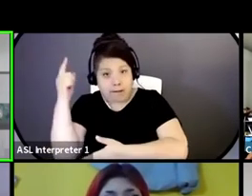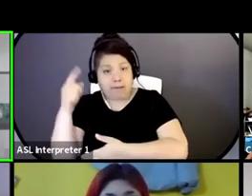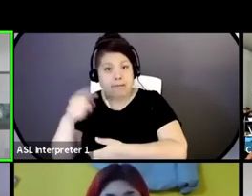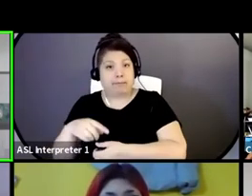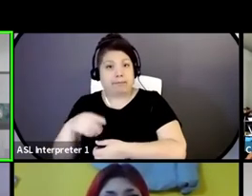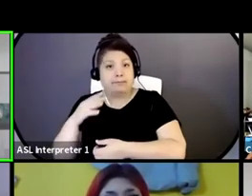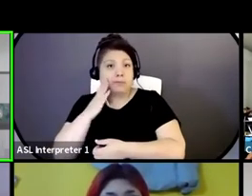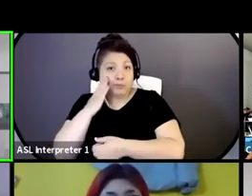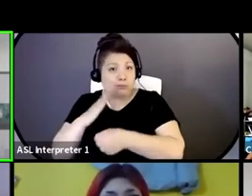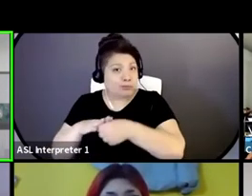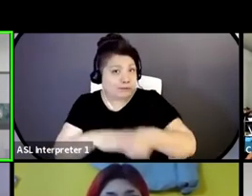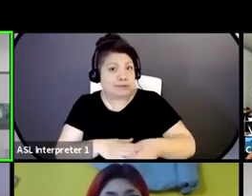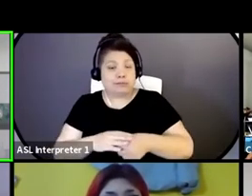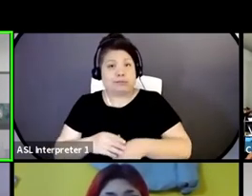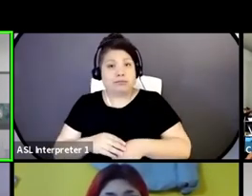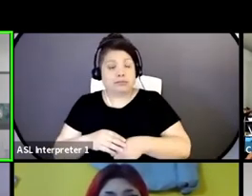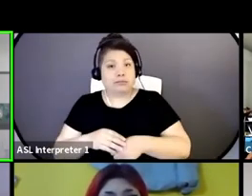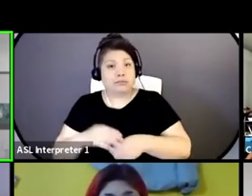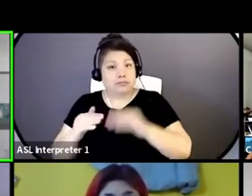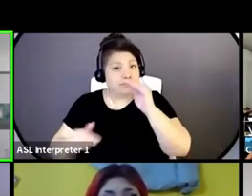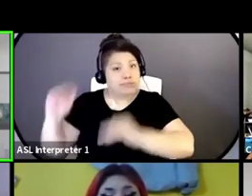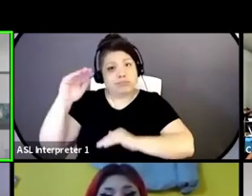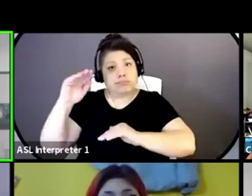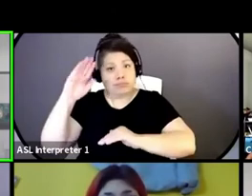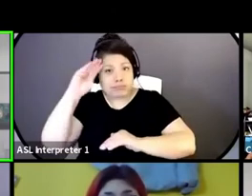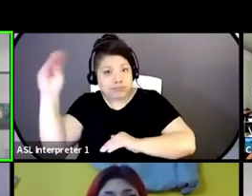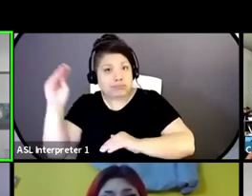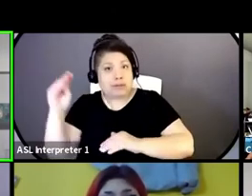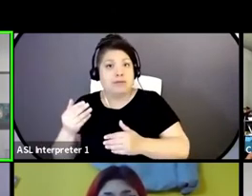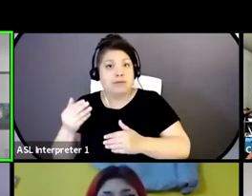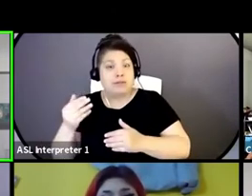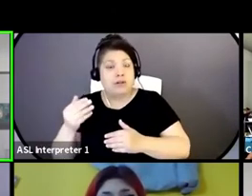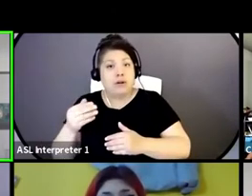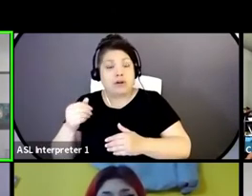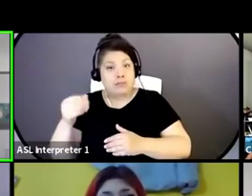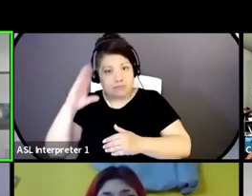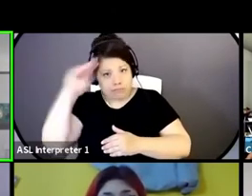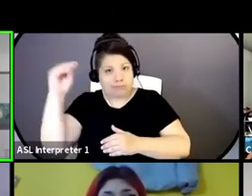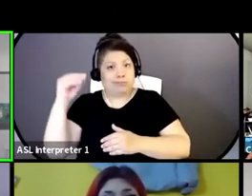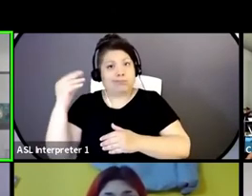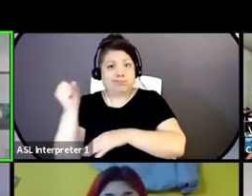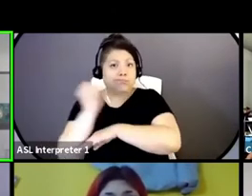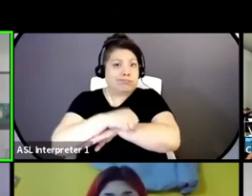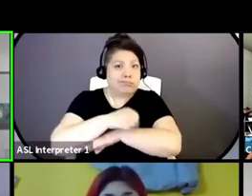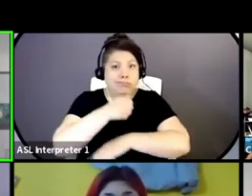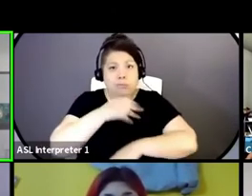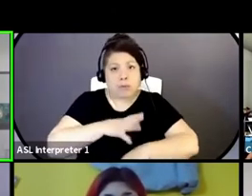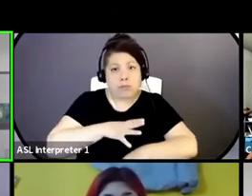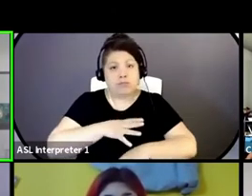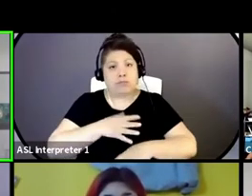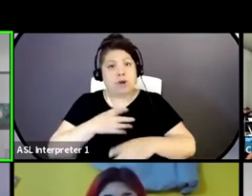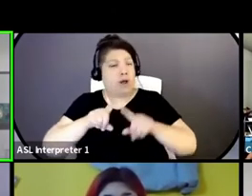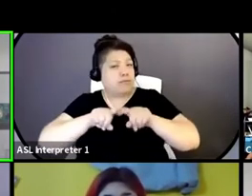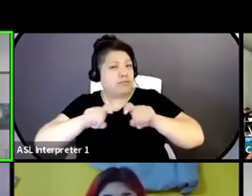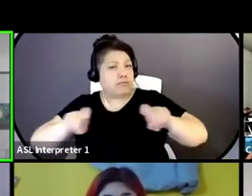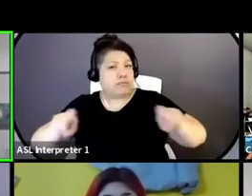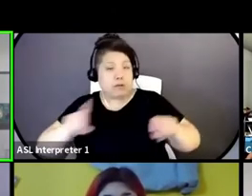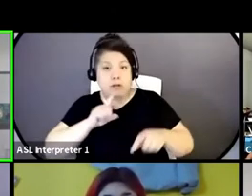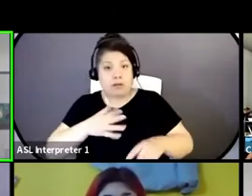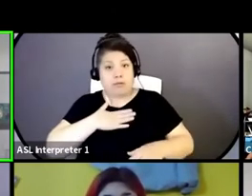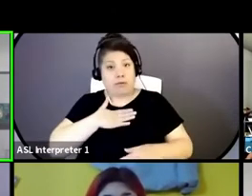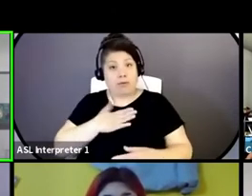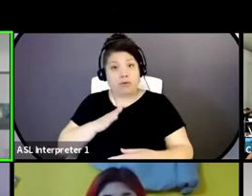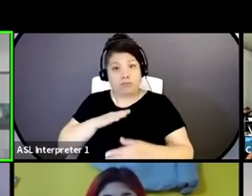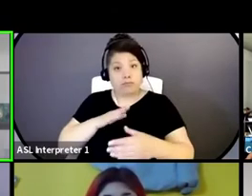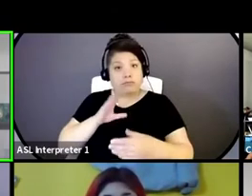racist, heteropatriarchal, sexist machinery going. I come from this discussion myself as